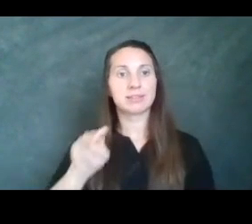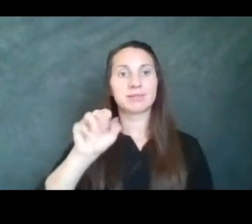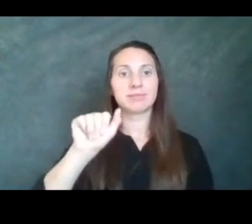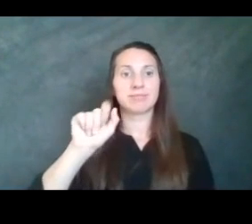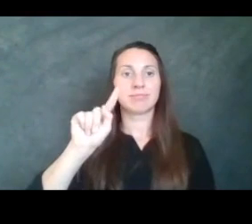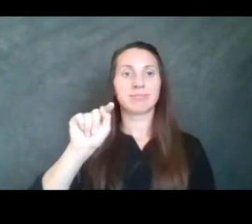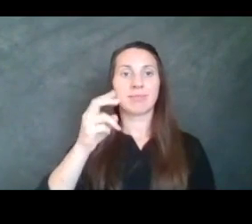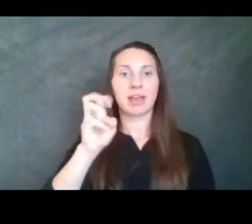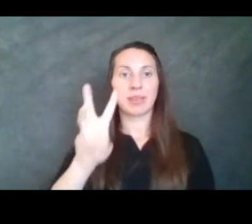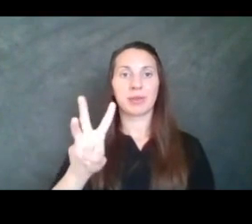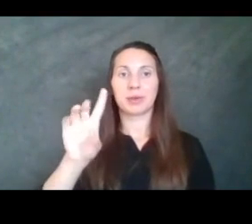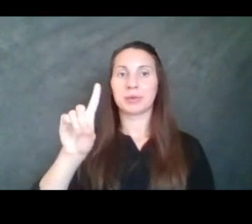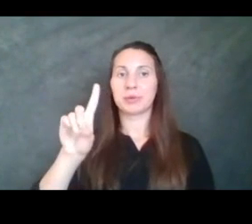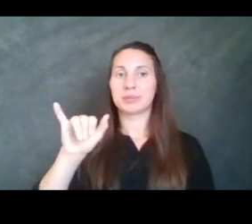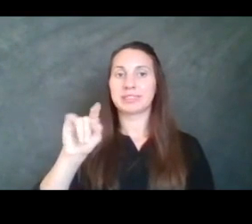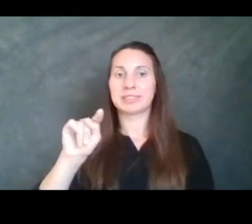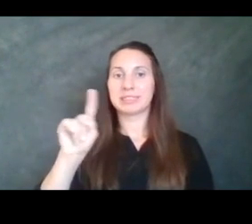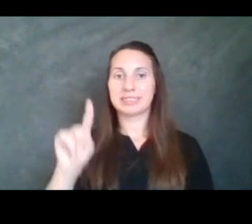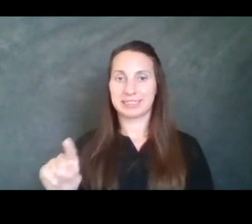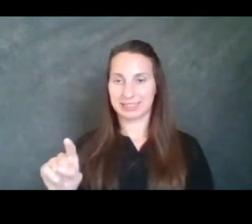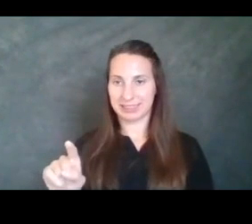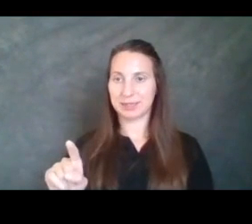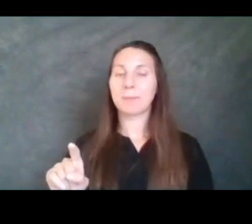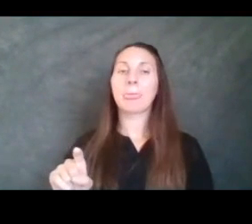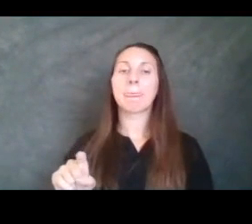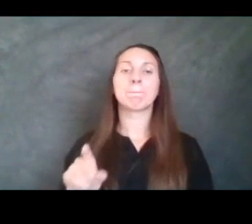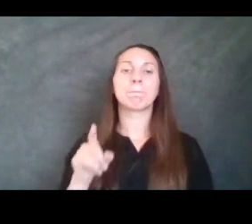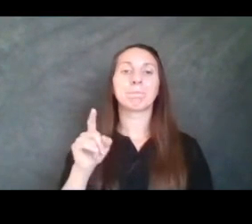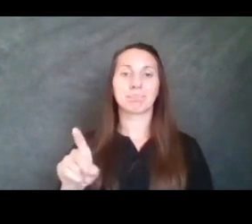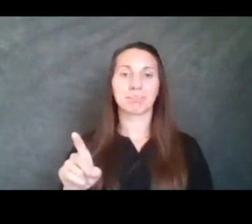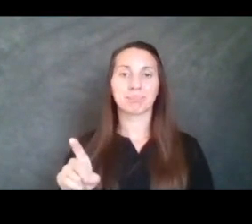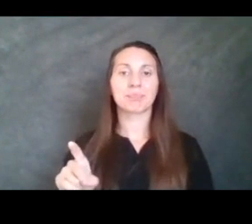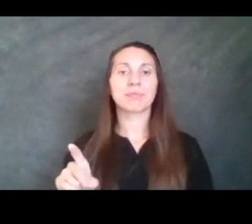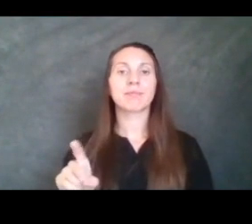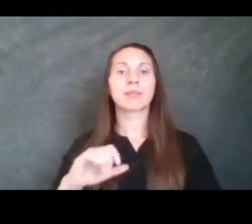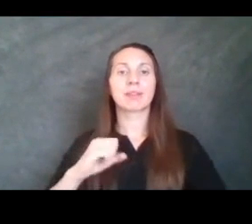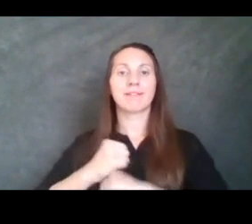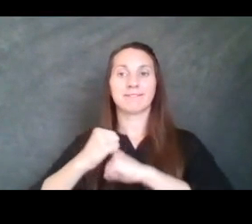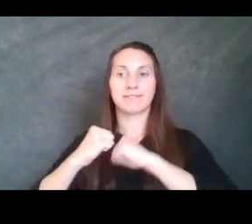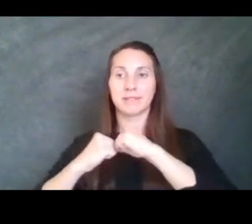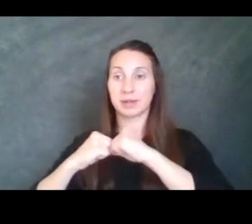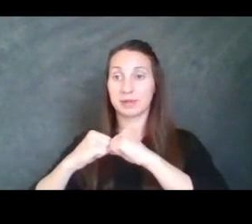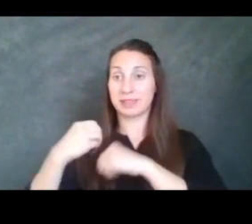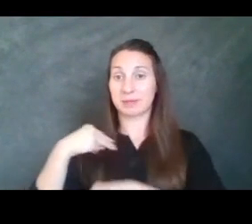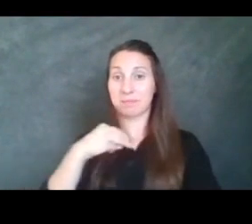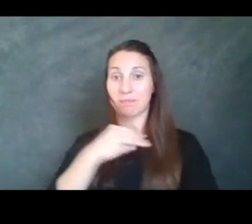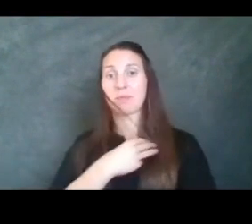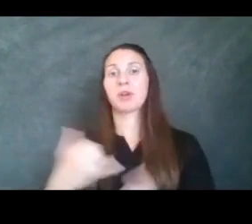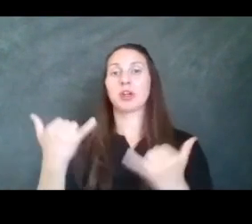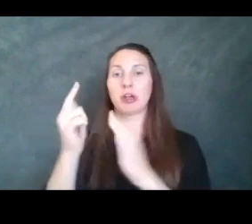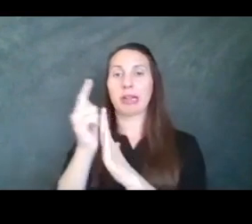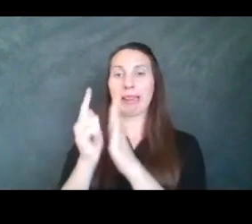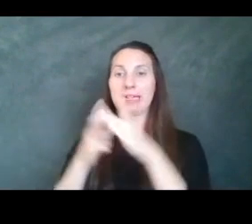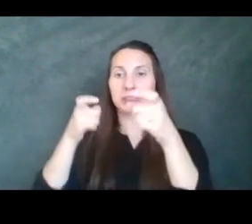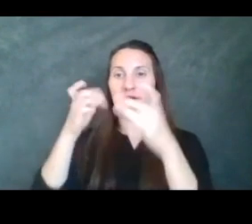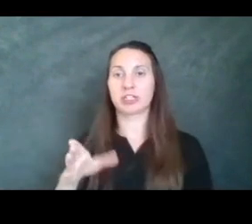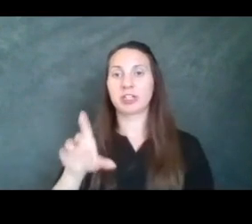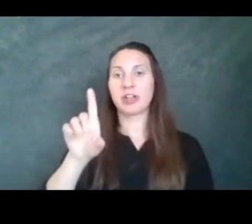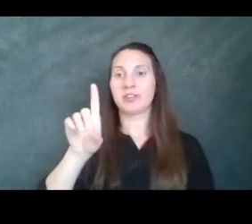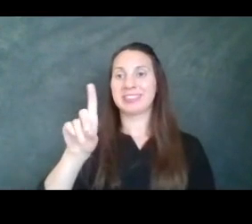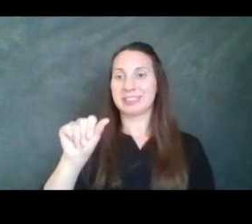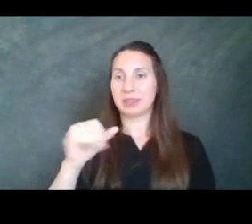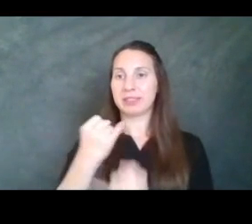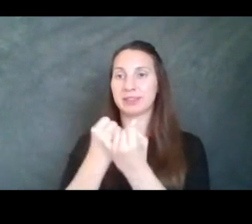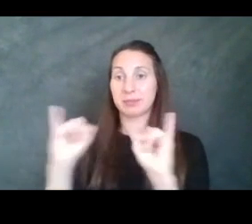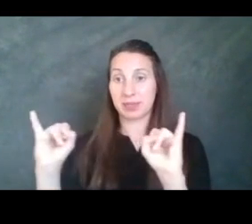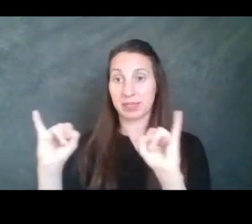Dietz. Matthew W. Dietz is a founding member and the current litigation director of the Disability